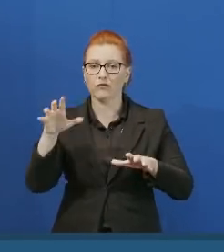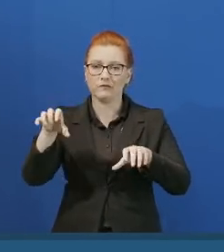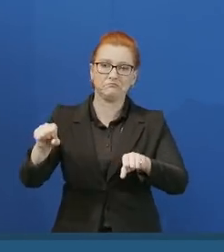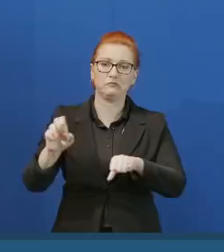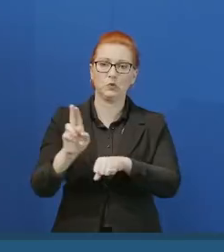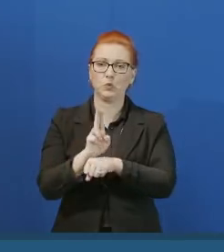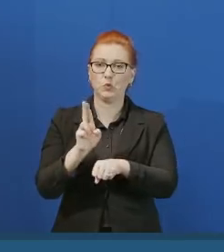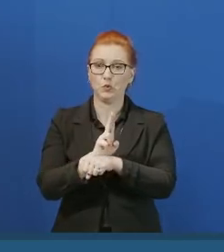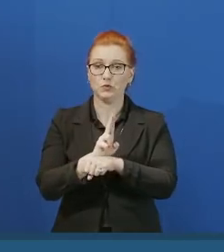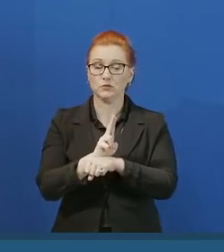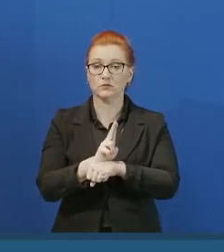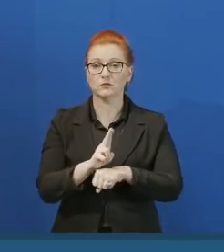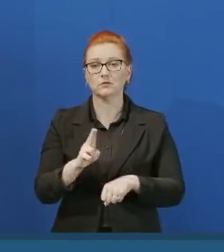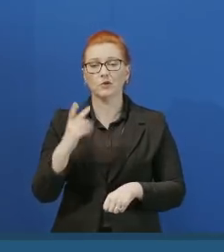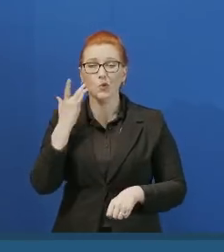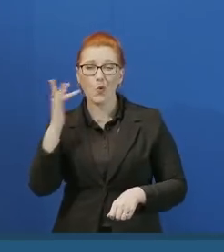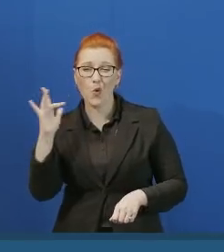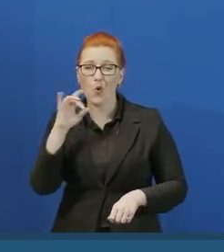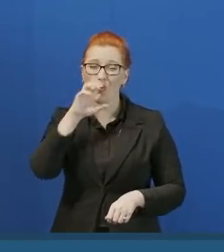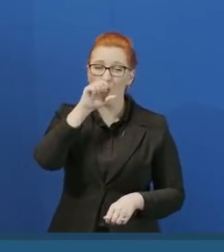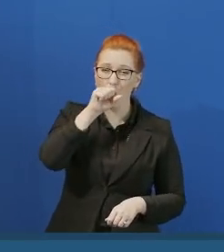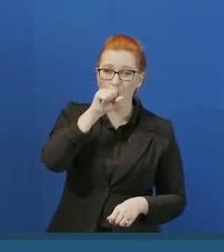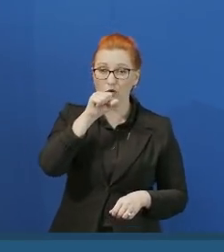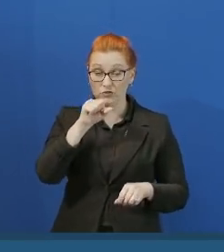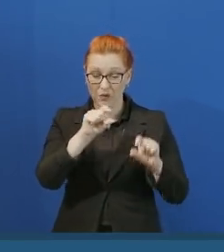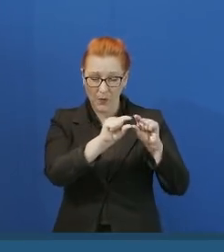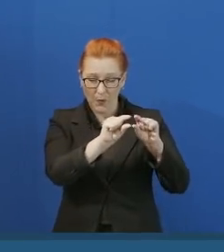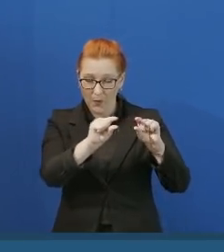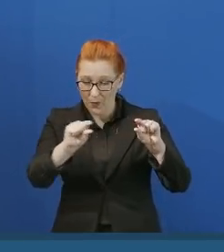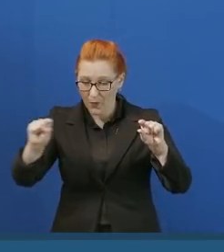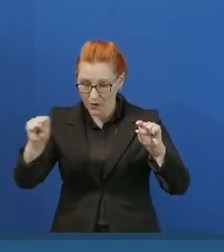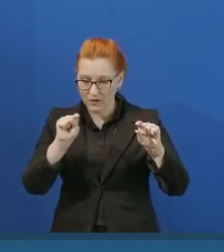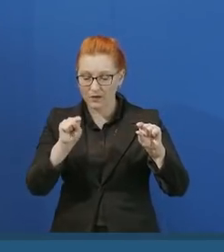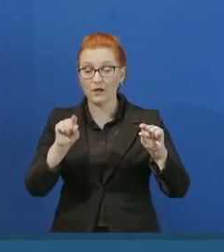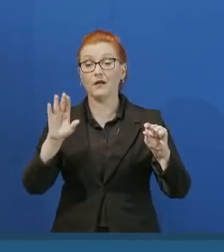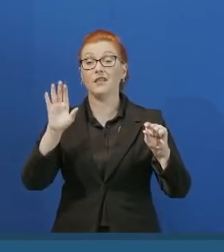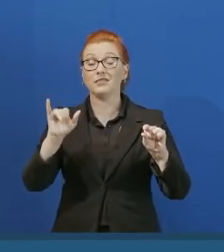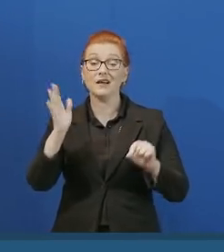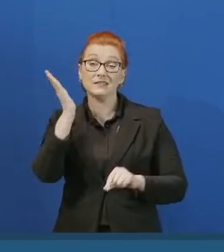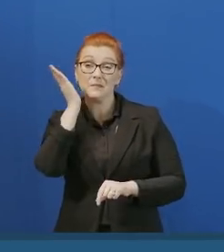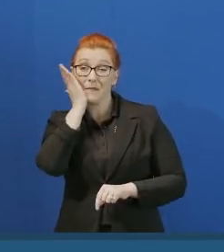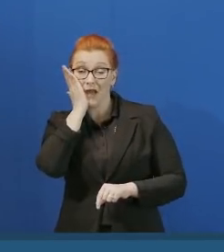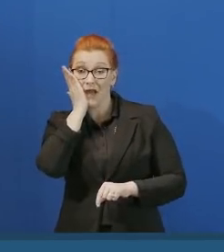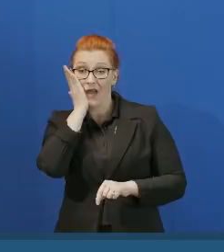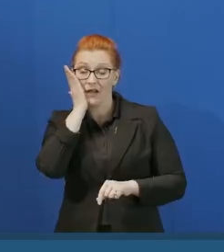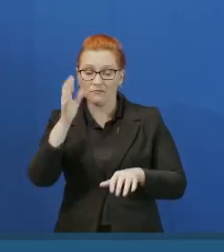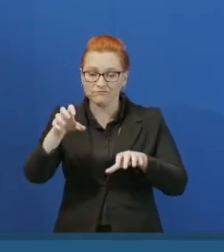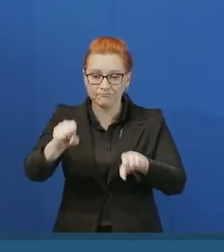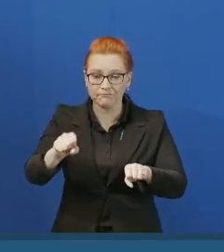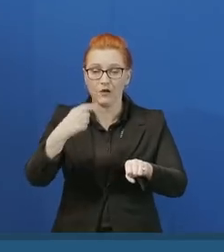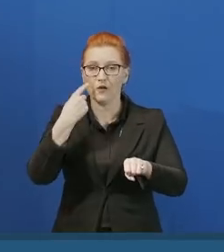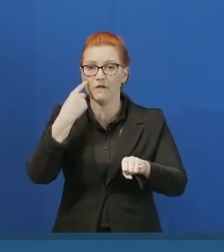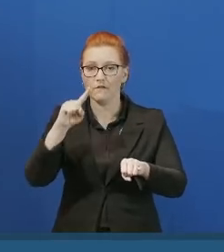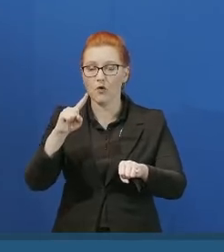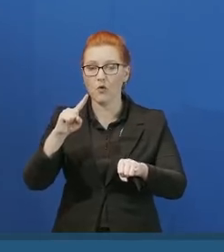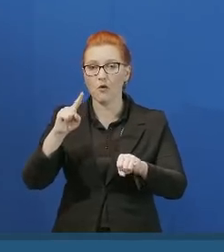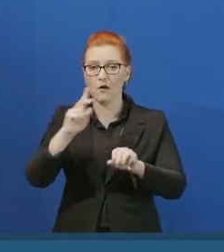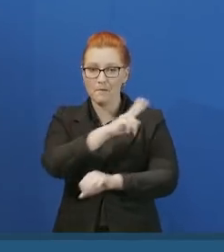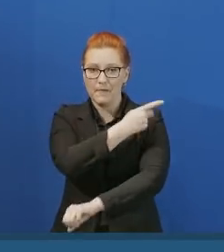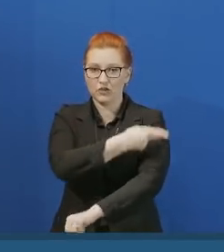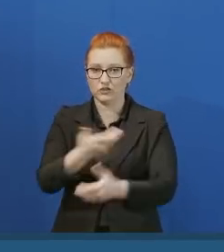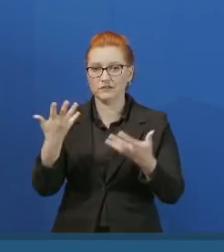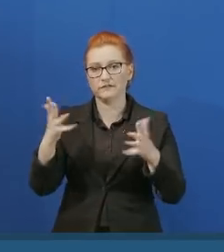your screen, that shows the inpatient beds that are being used today for COVID-19